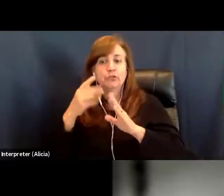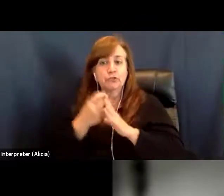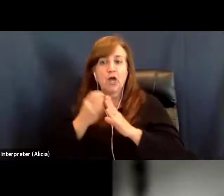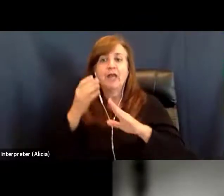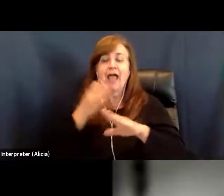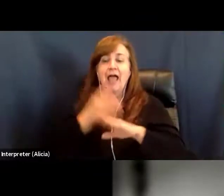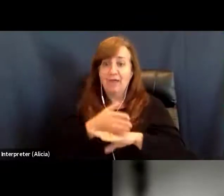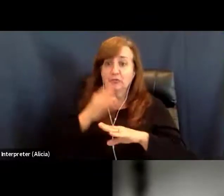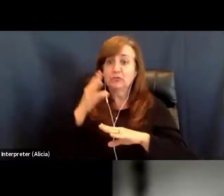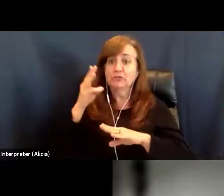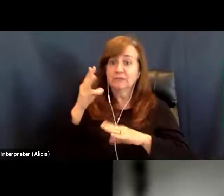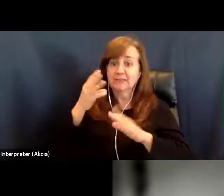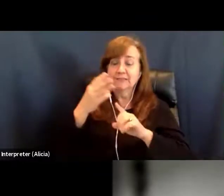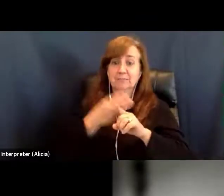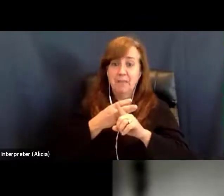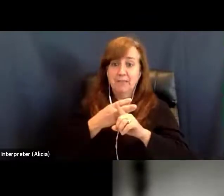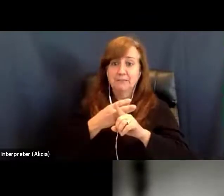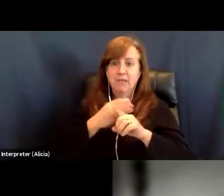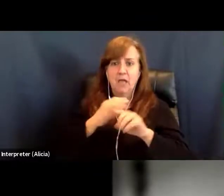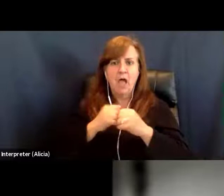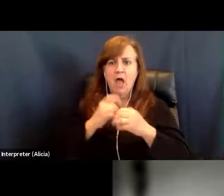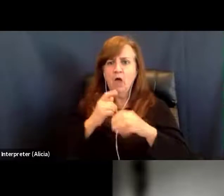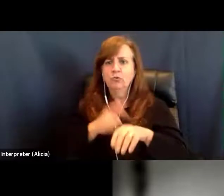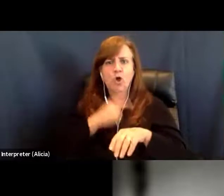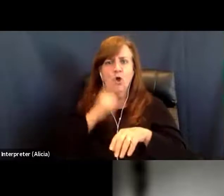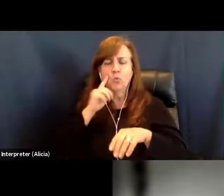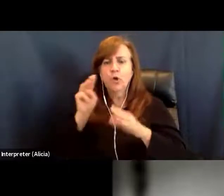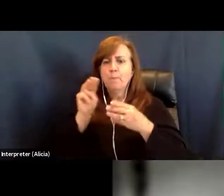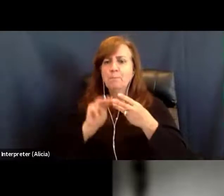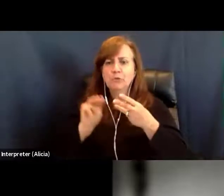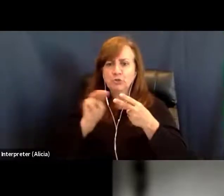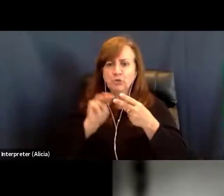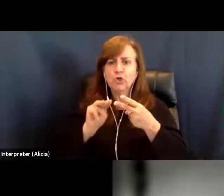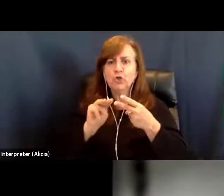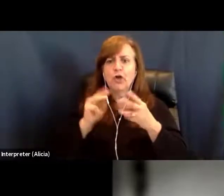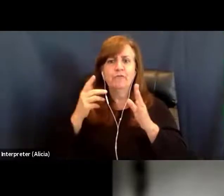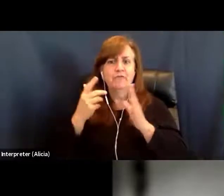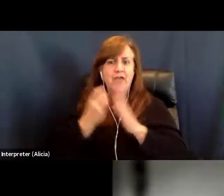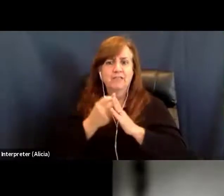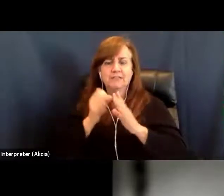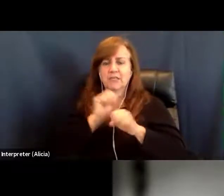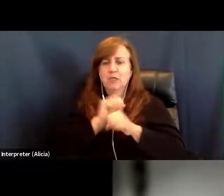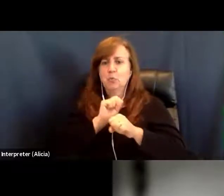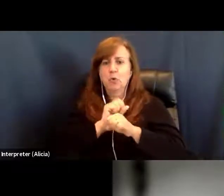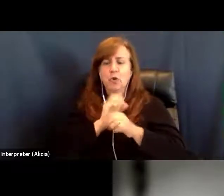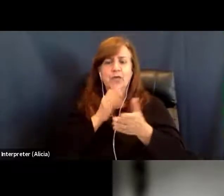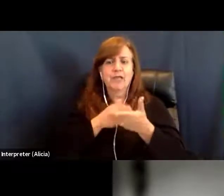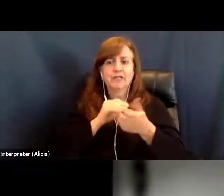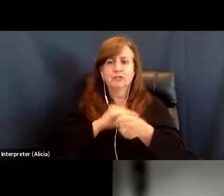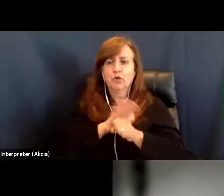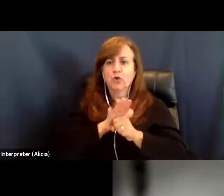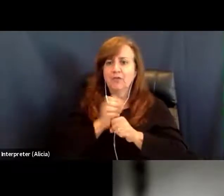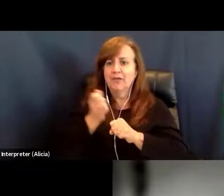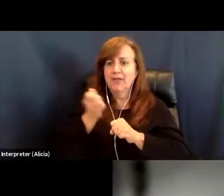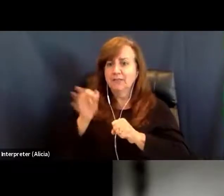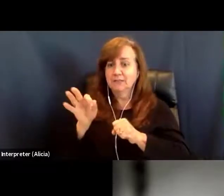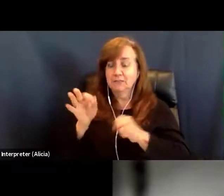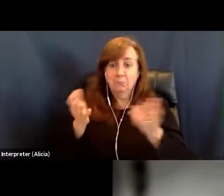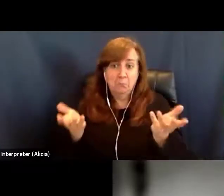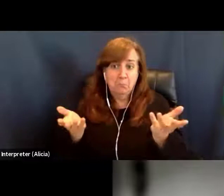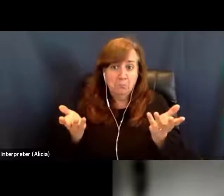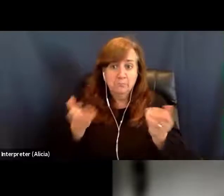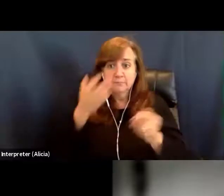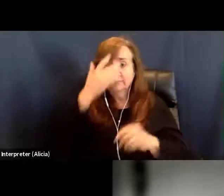second shot. How long will Moderna vaccine work in against COVID-19?